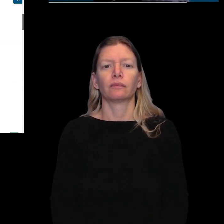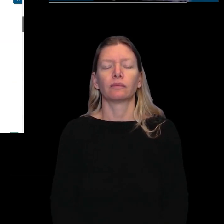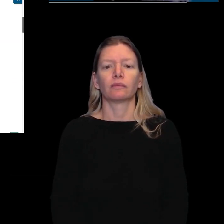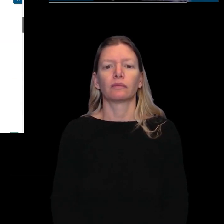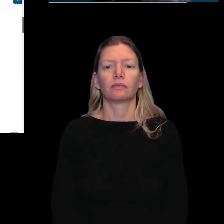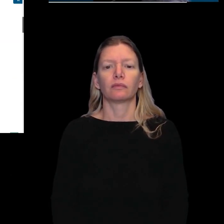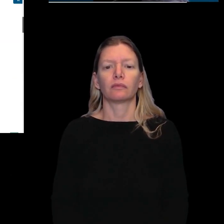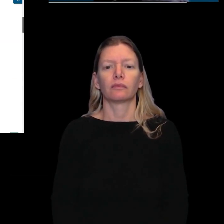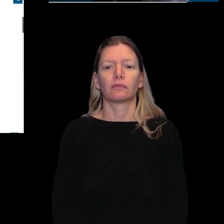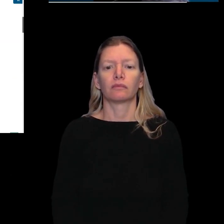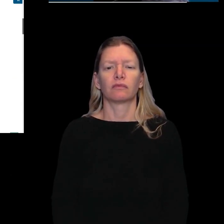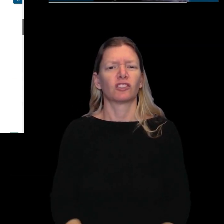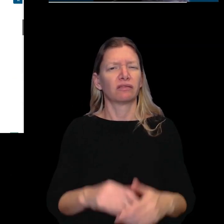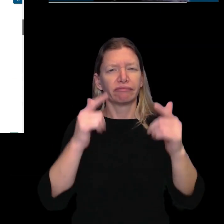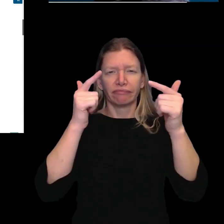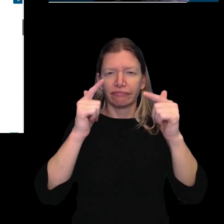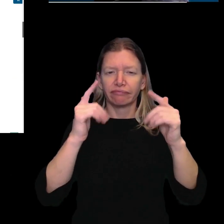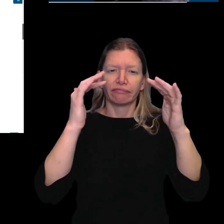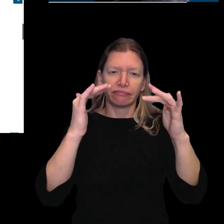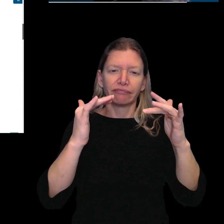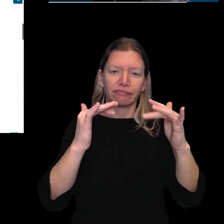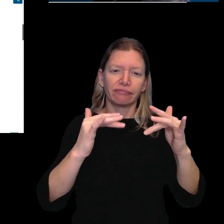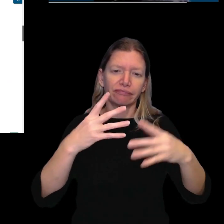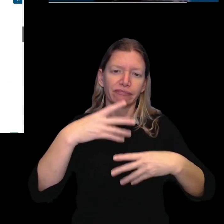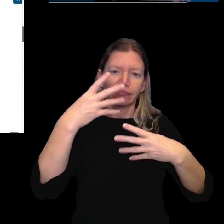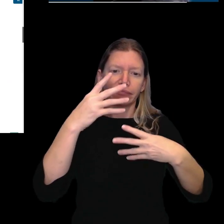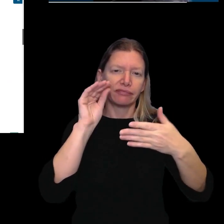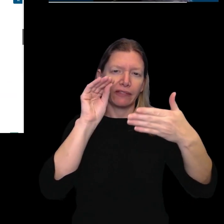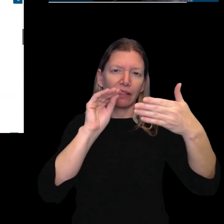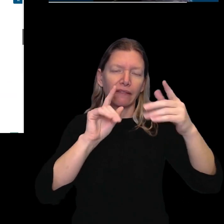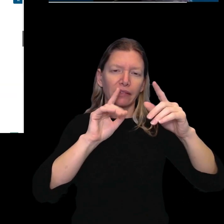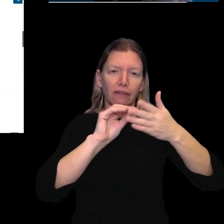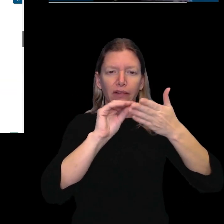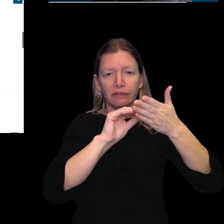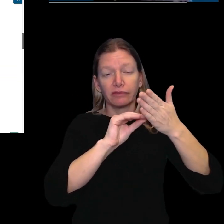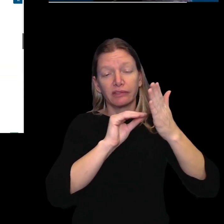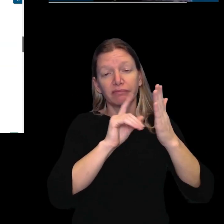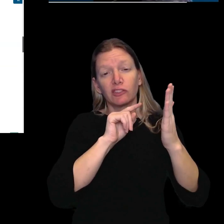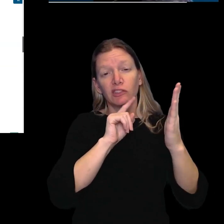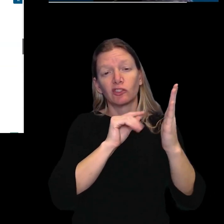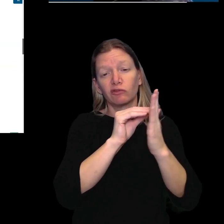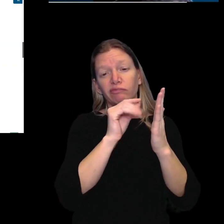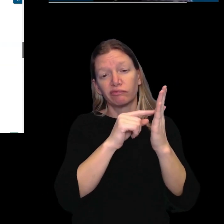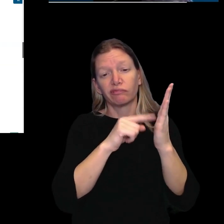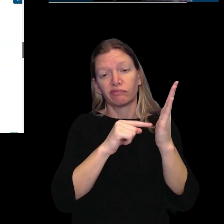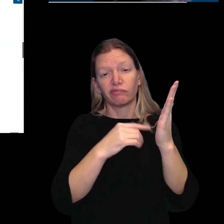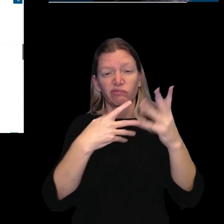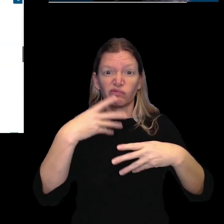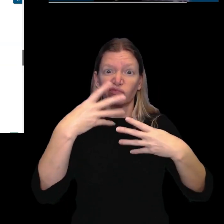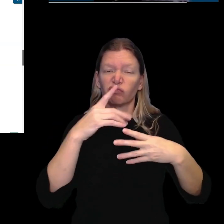mentioned. Um, and yeah, you just basically go through this and fill out all the steps that Tom